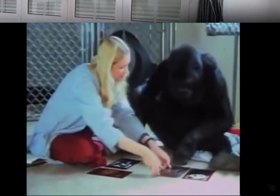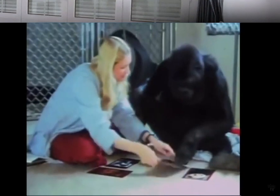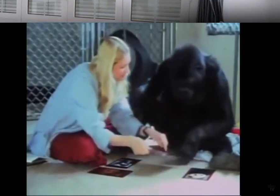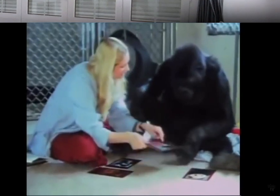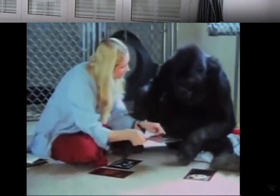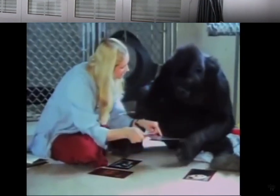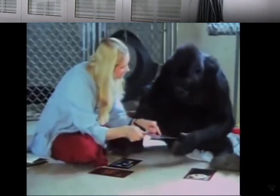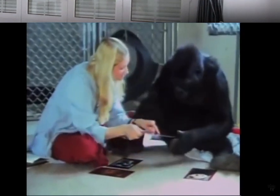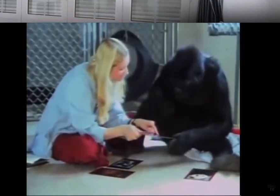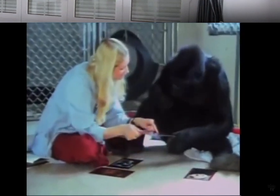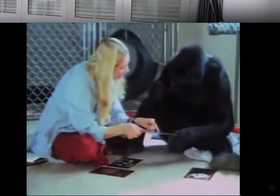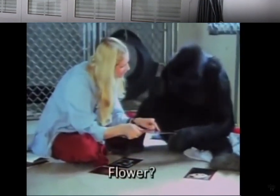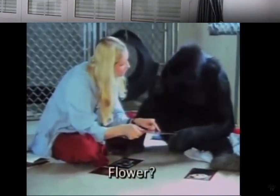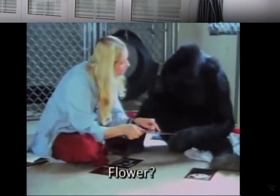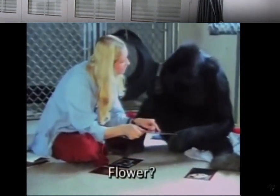consistently at a level